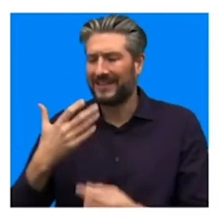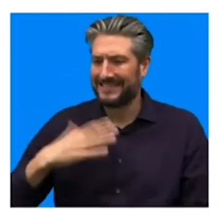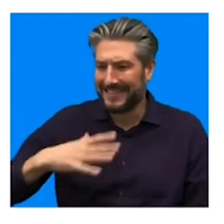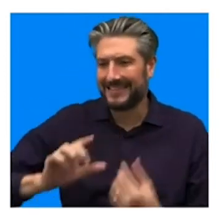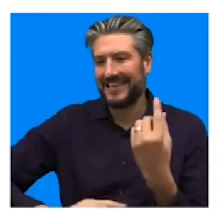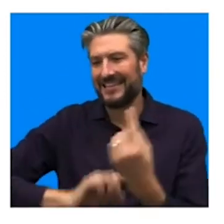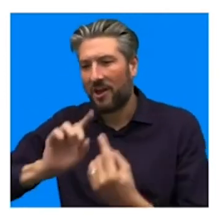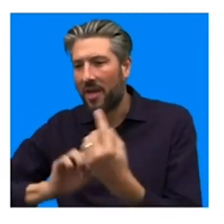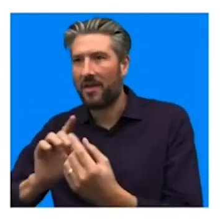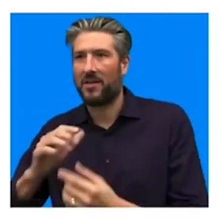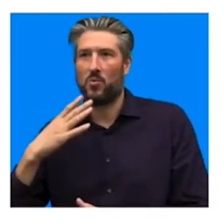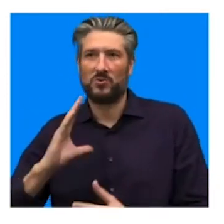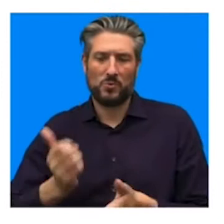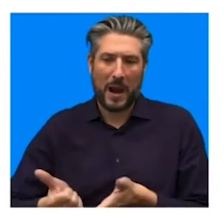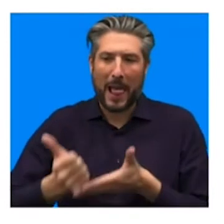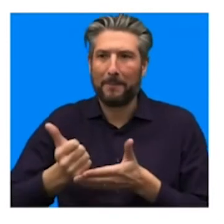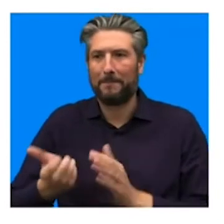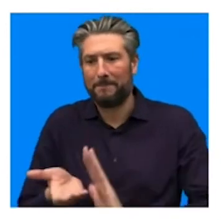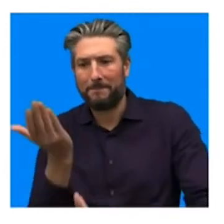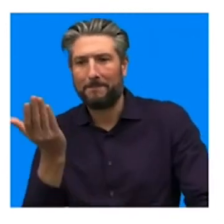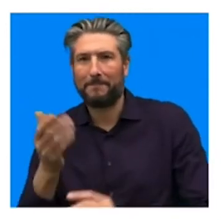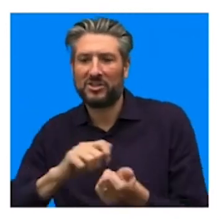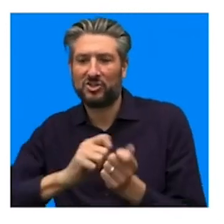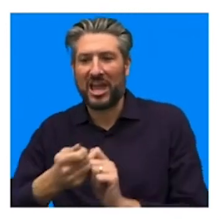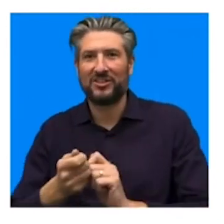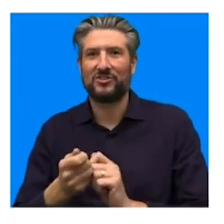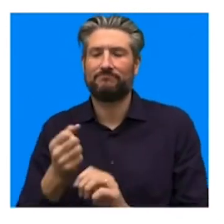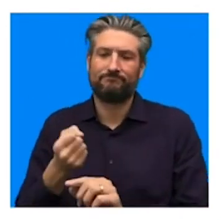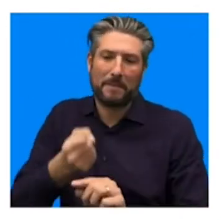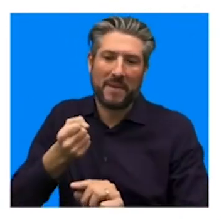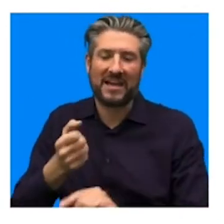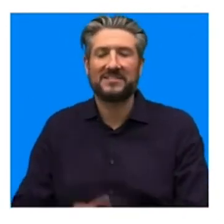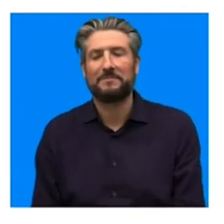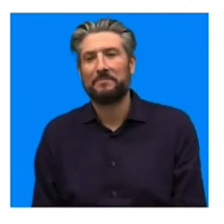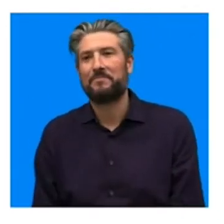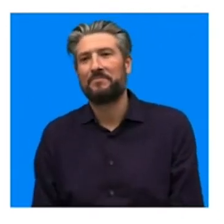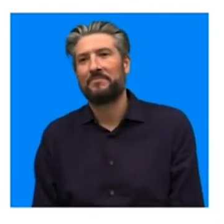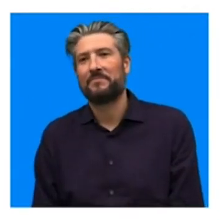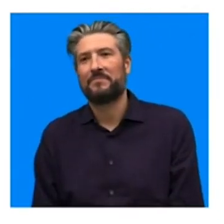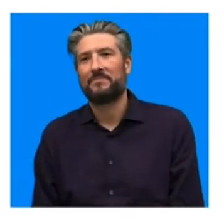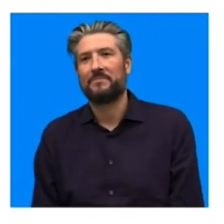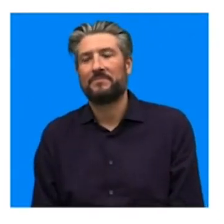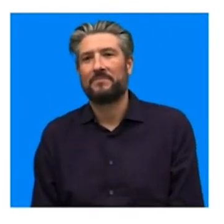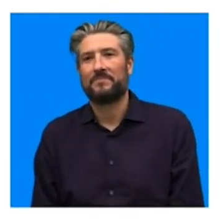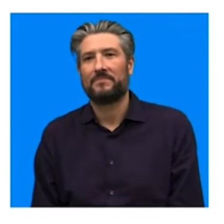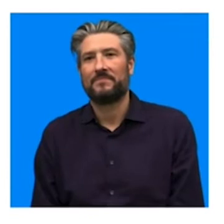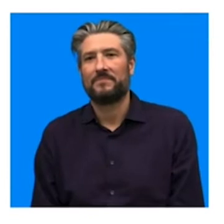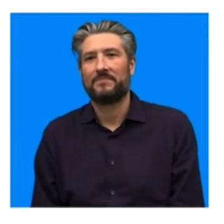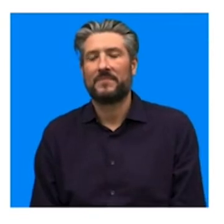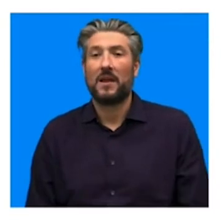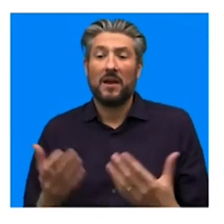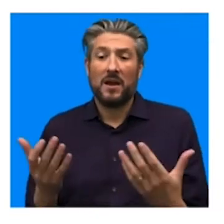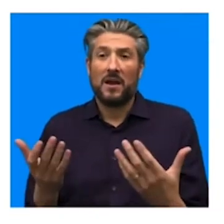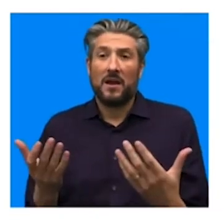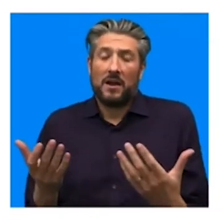work together in order to have an impact. I think if there's anything that is grounding of